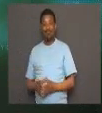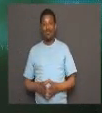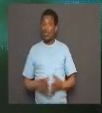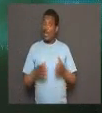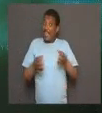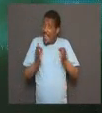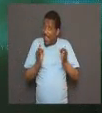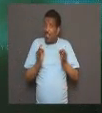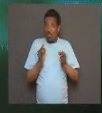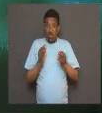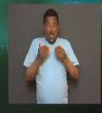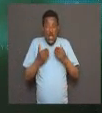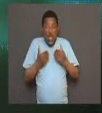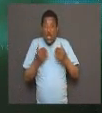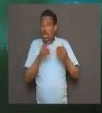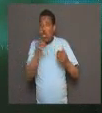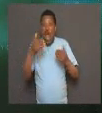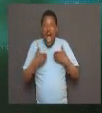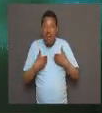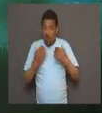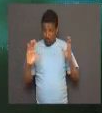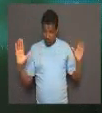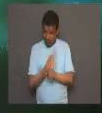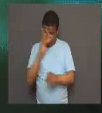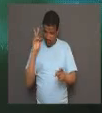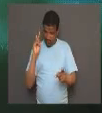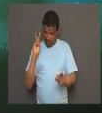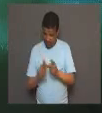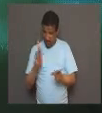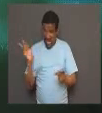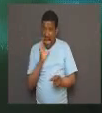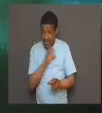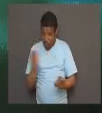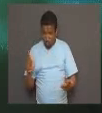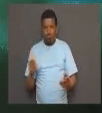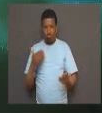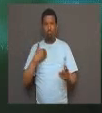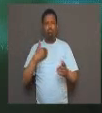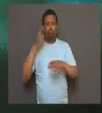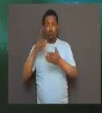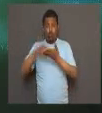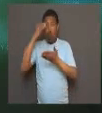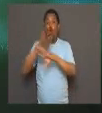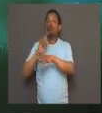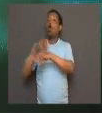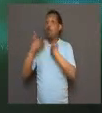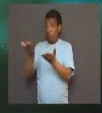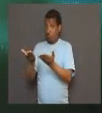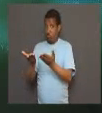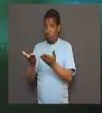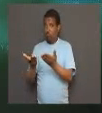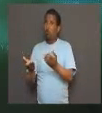Excellent work, students. If you have not quite finished your map, you will have some